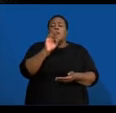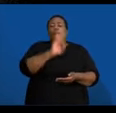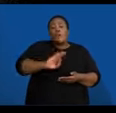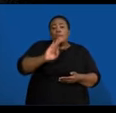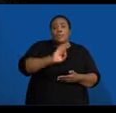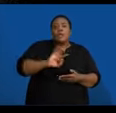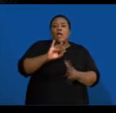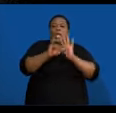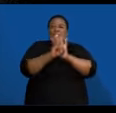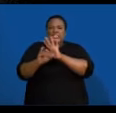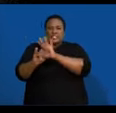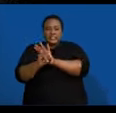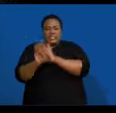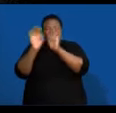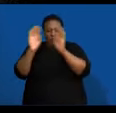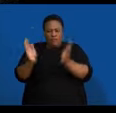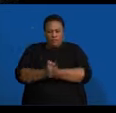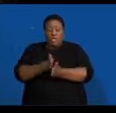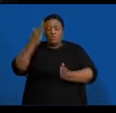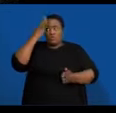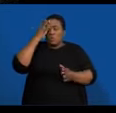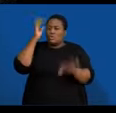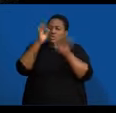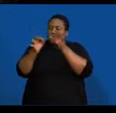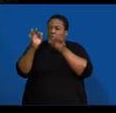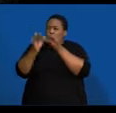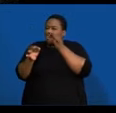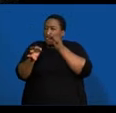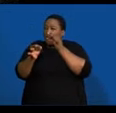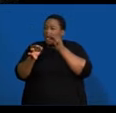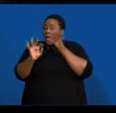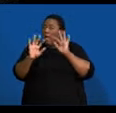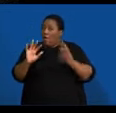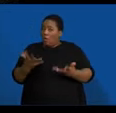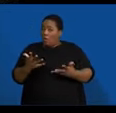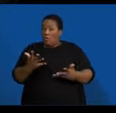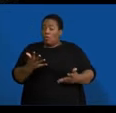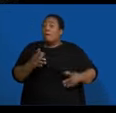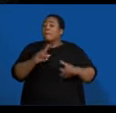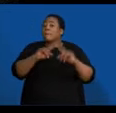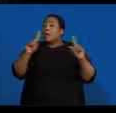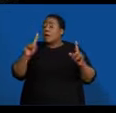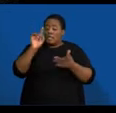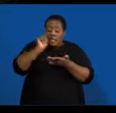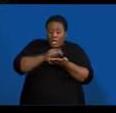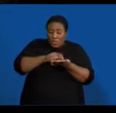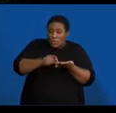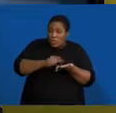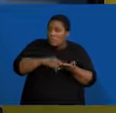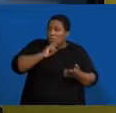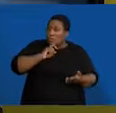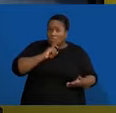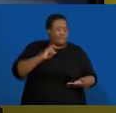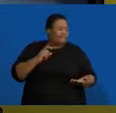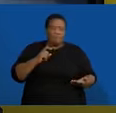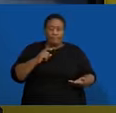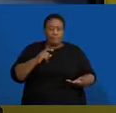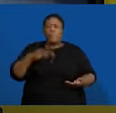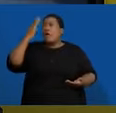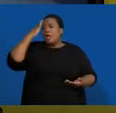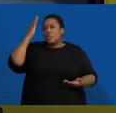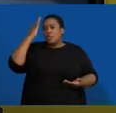of those. So you need to know how to simplify expressions without using a calculator. Now I know you